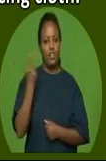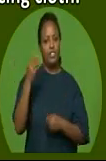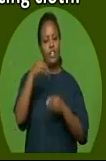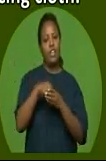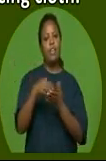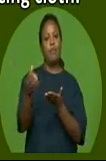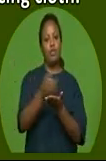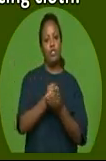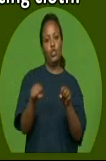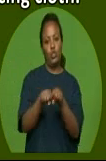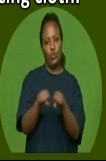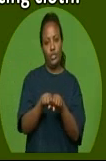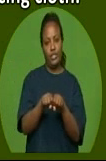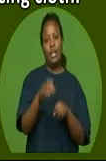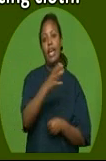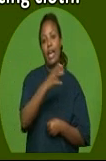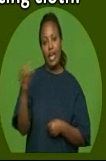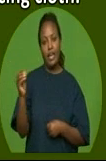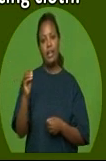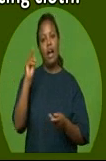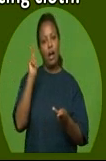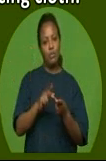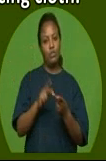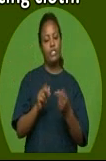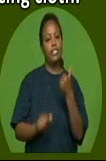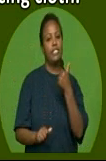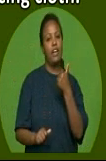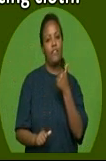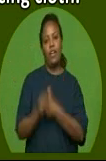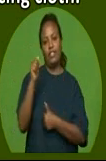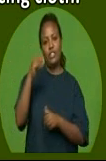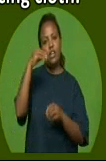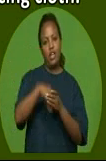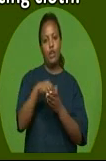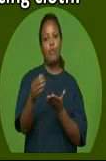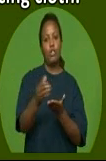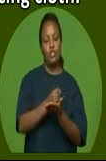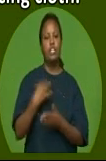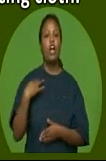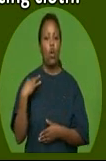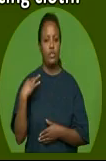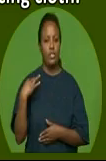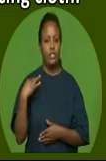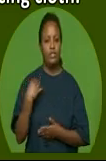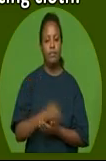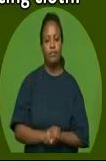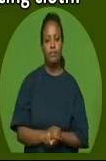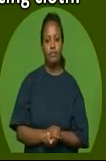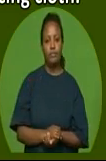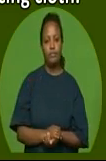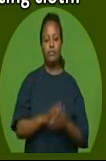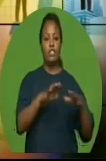absolute advantage in producing shoes and an absolute disadvantage in producing